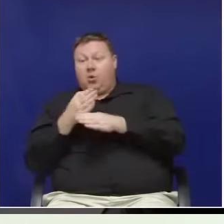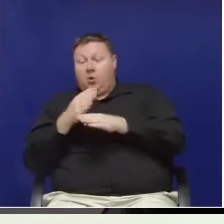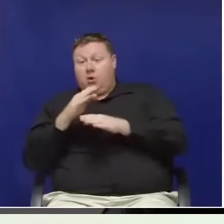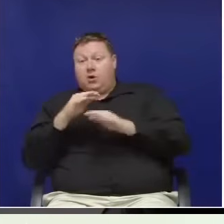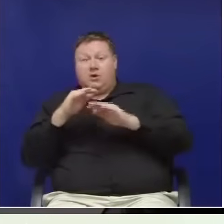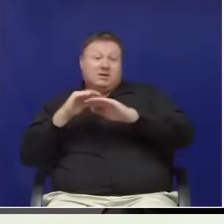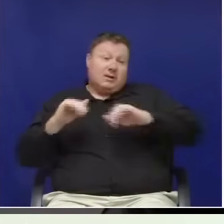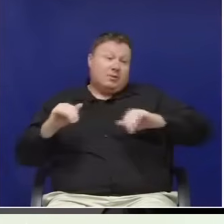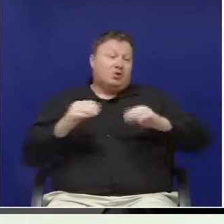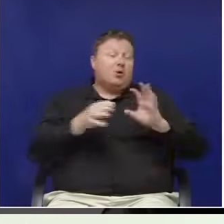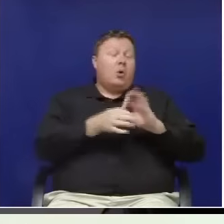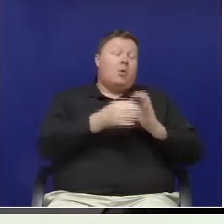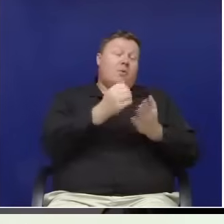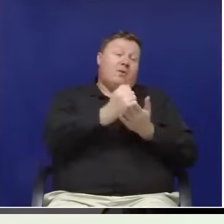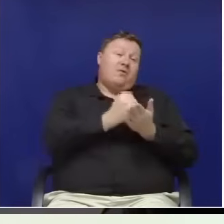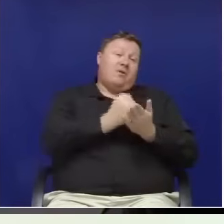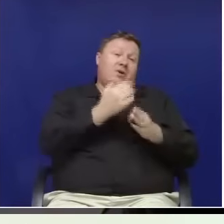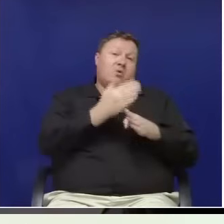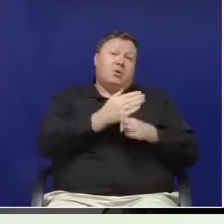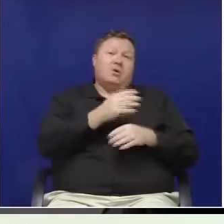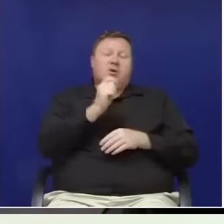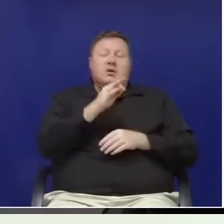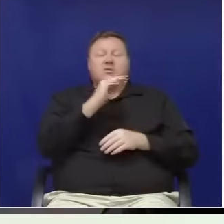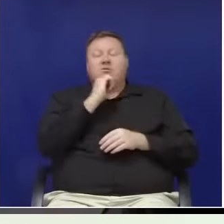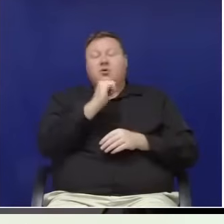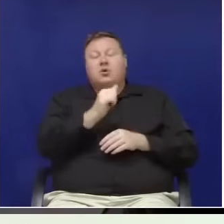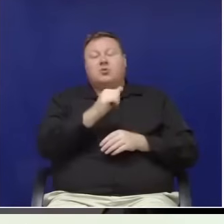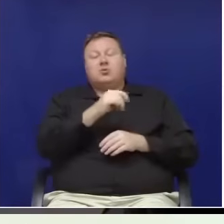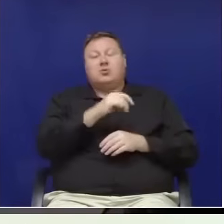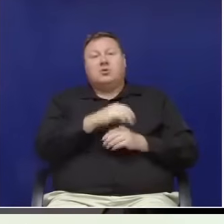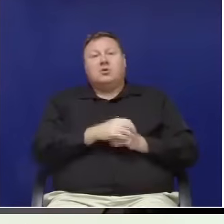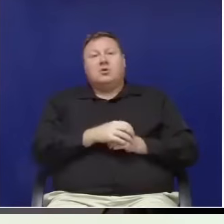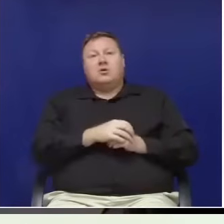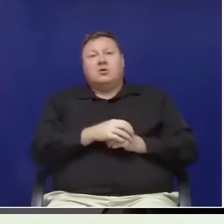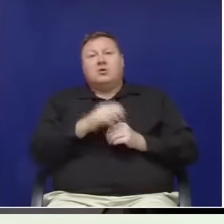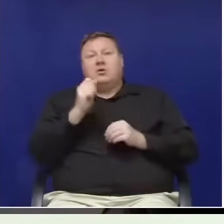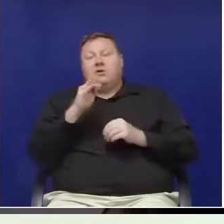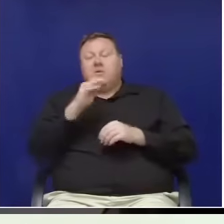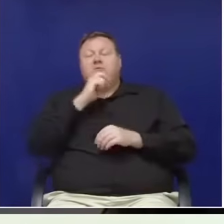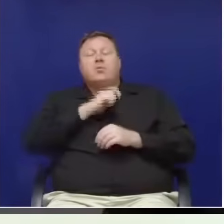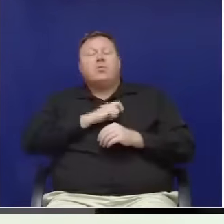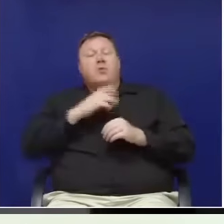Home Affairs work? And if not, why not? And give details if it is so.